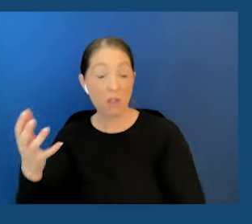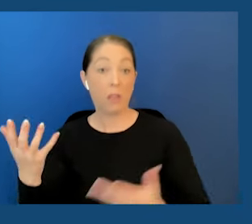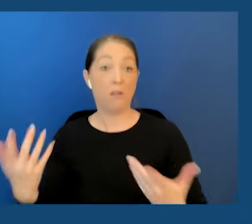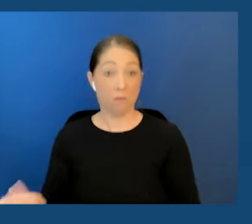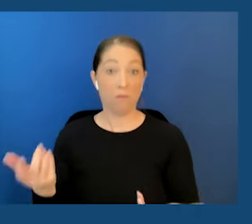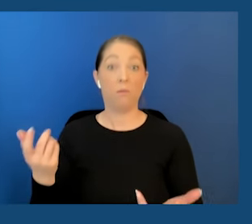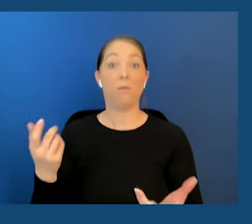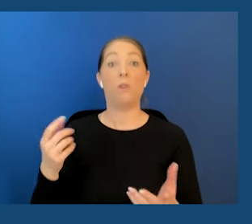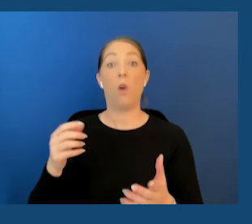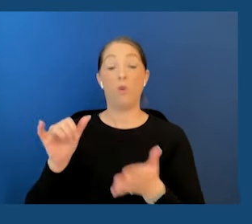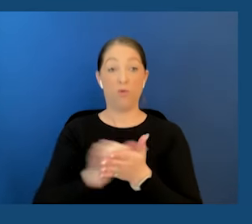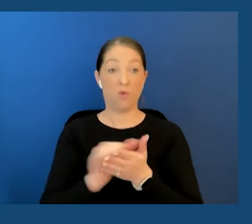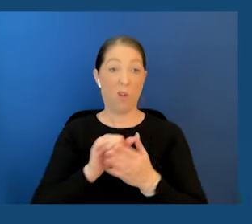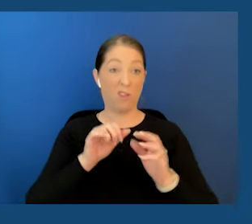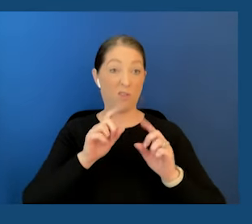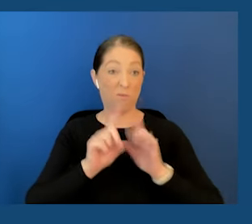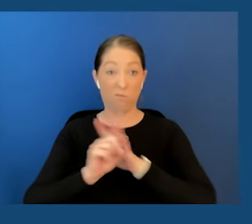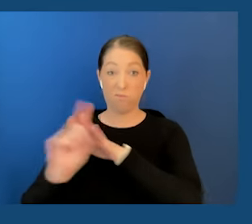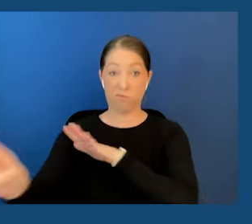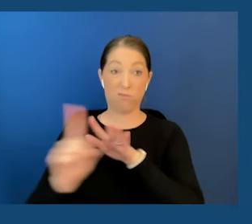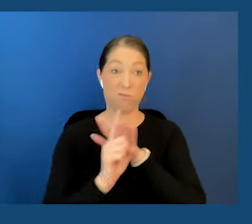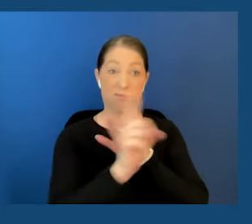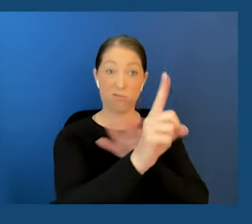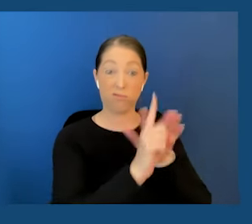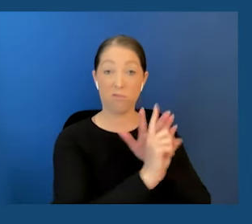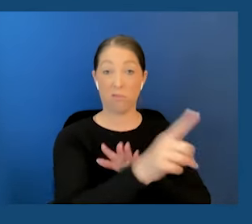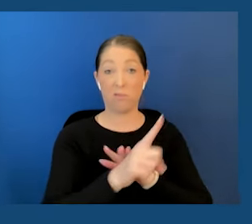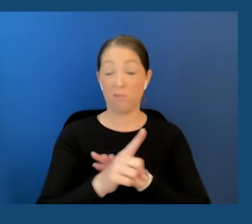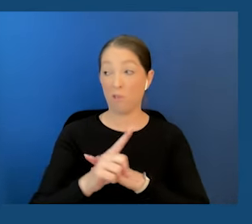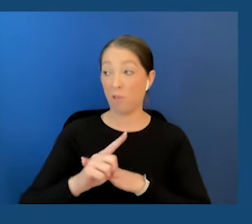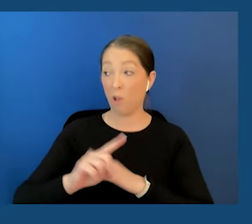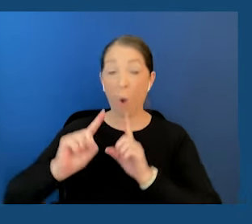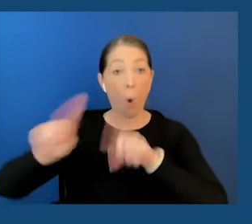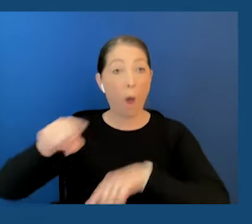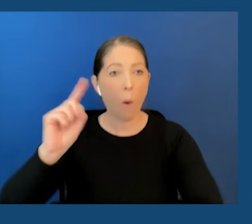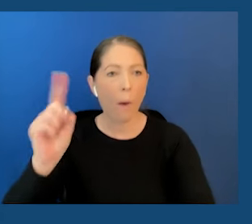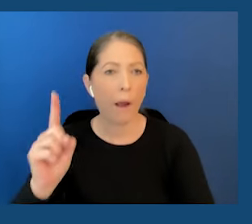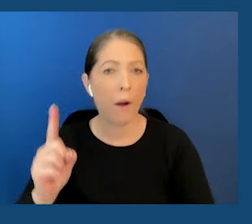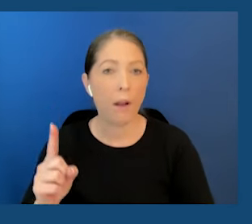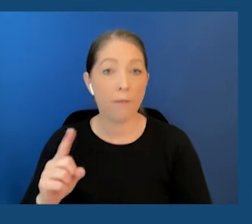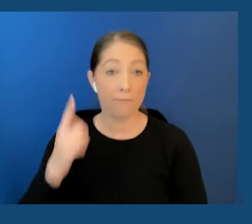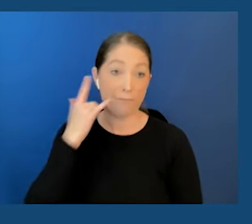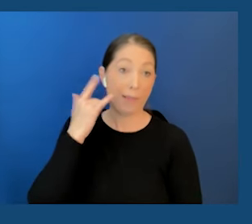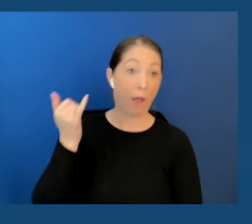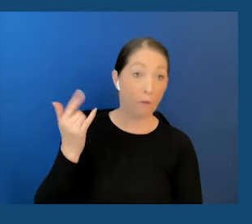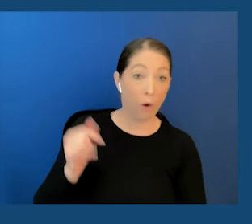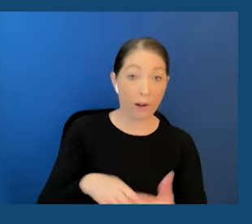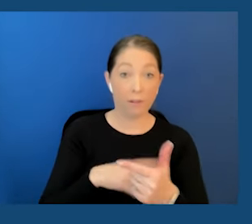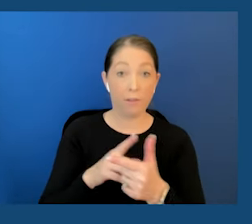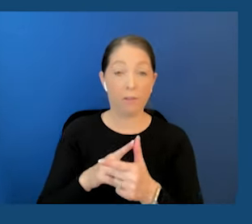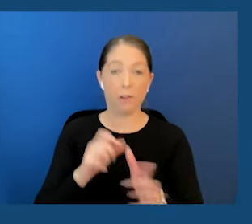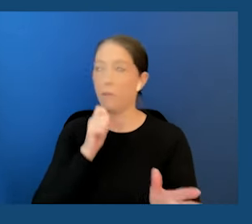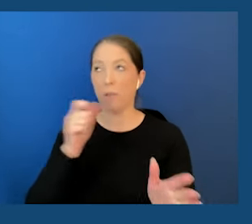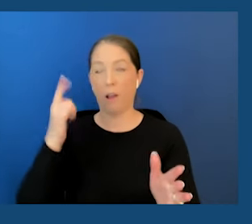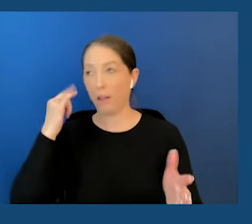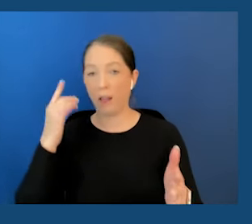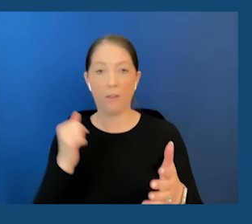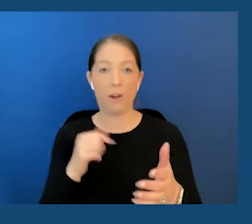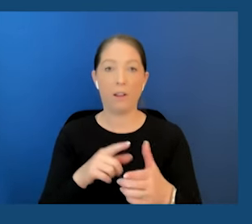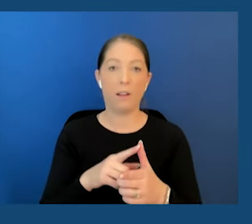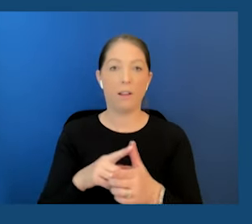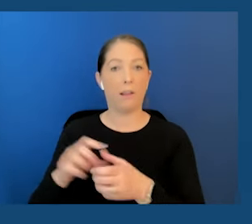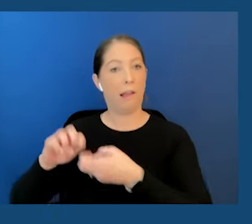of New Yorkers, the top five places people are going to, okay, California, I'm sorry, not California, they're having a little problem these days